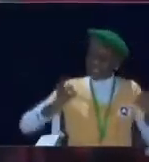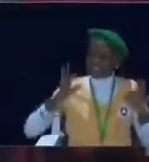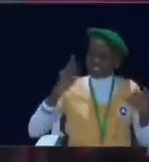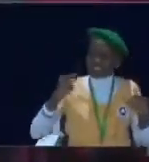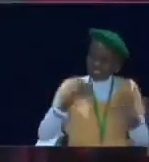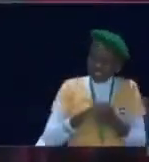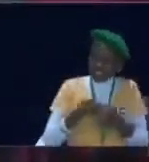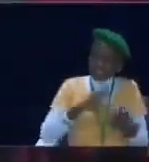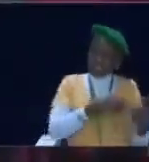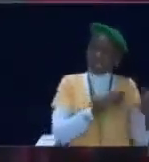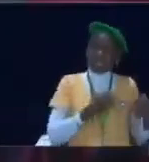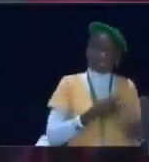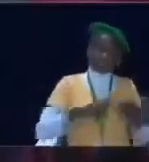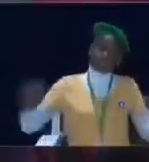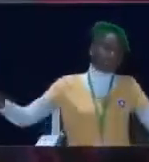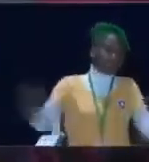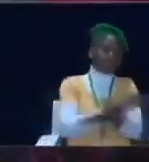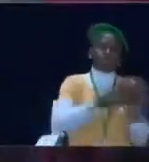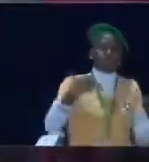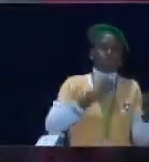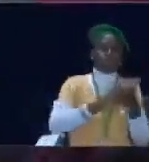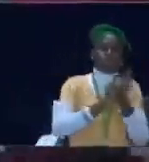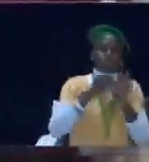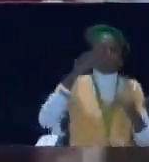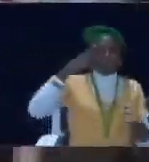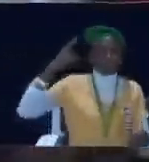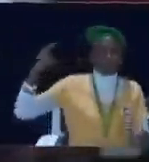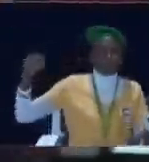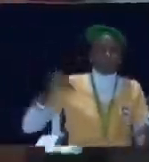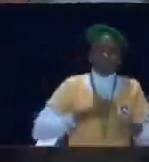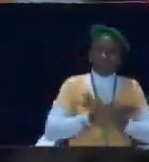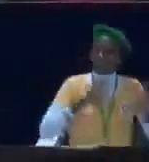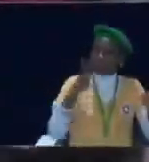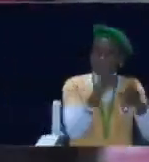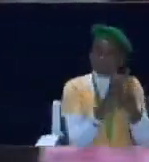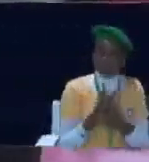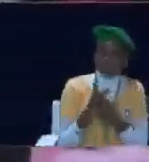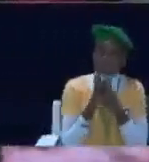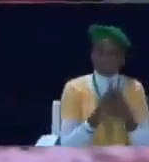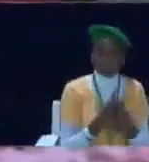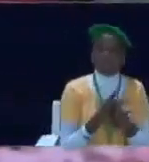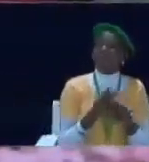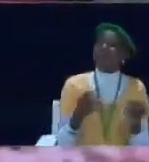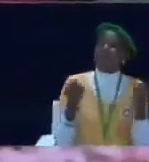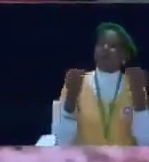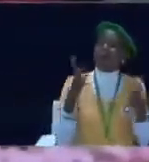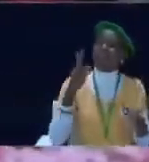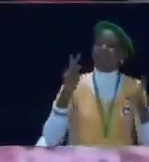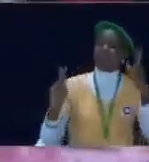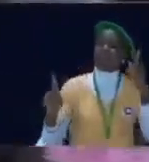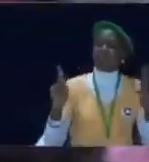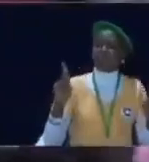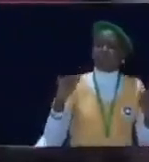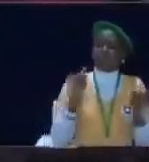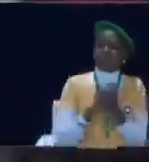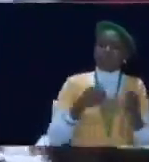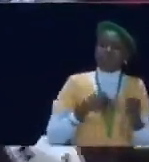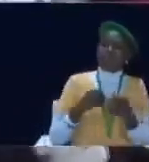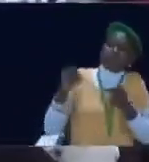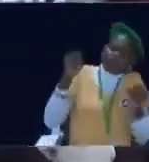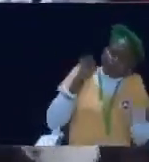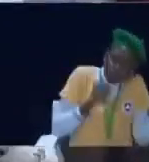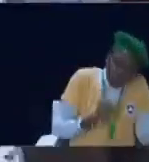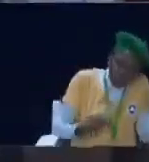their hearts to destroy the dreams. See, I don't care how many people that have